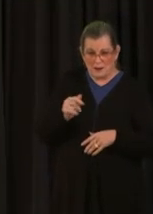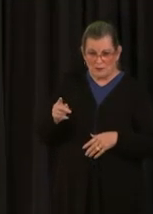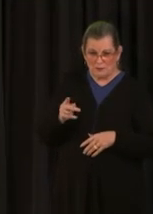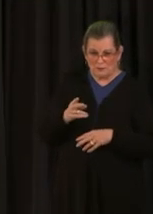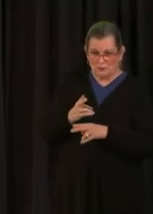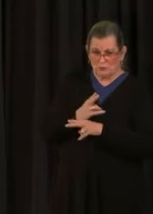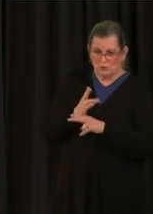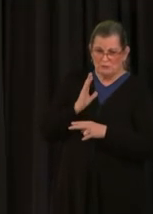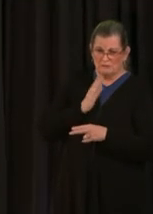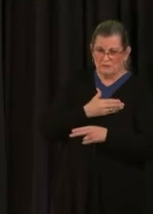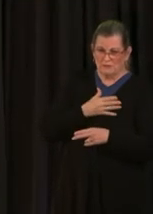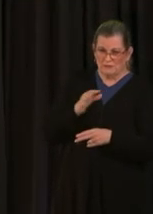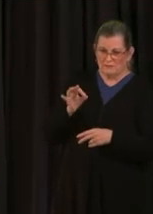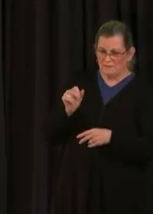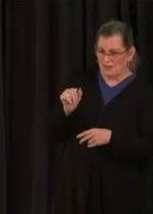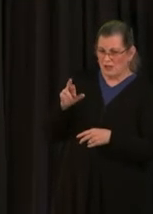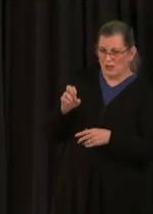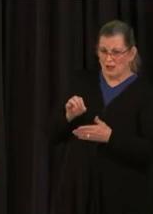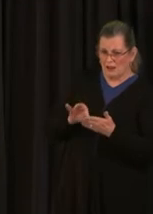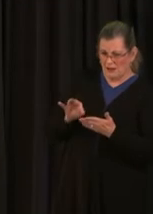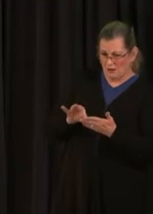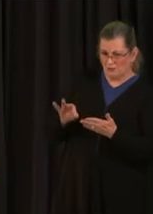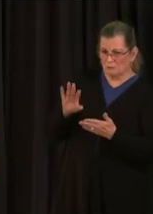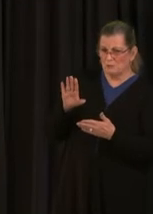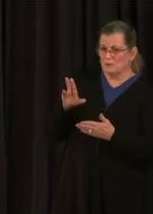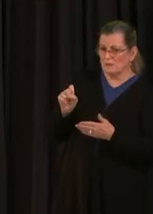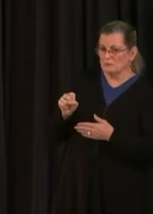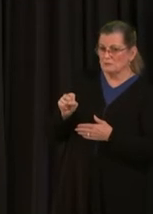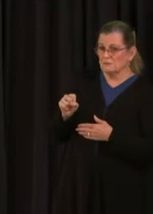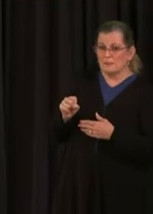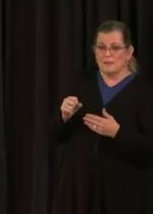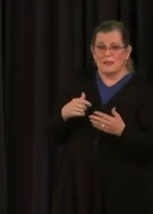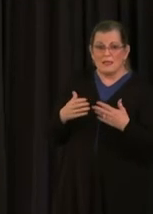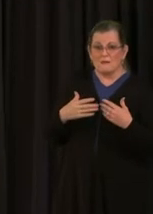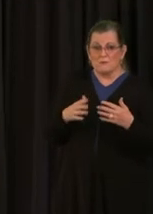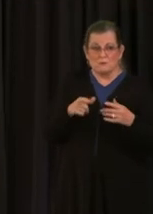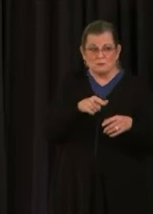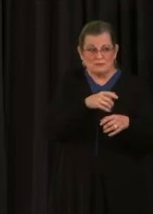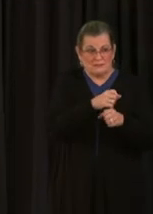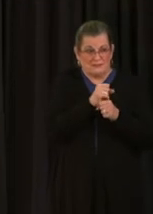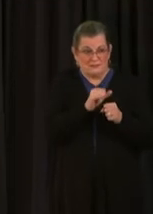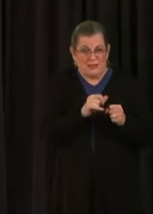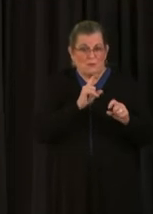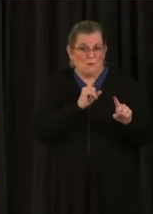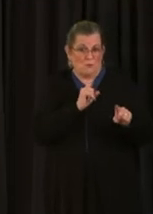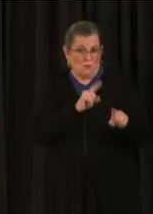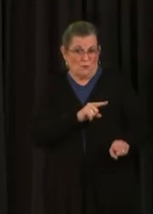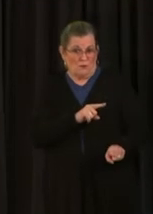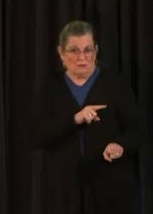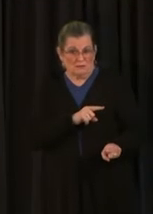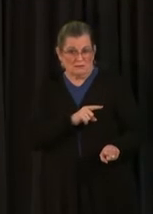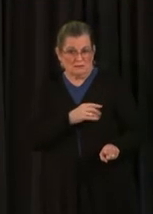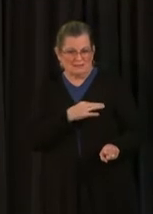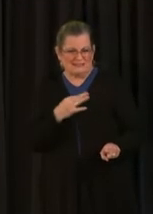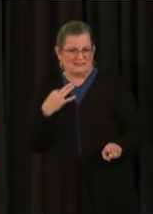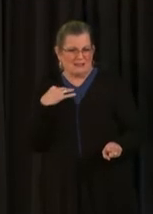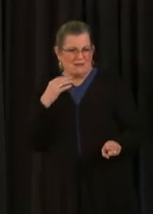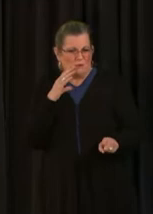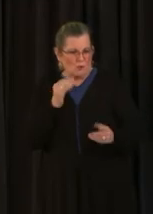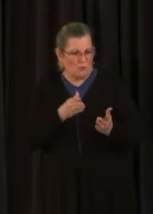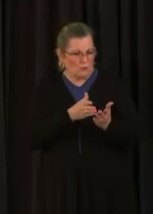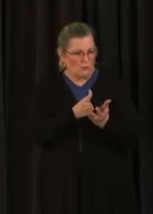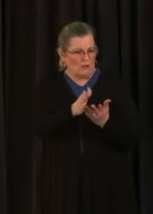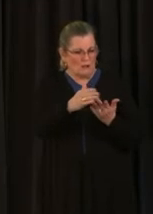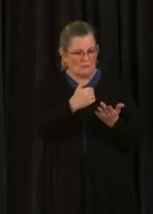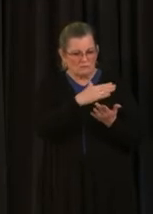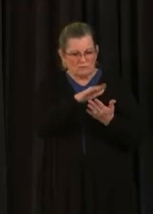who displayed some type of COVID symptoms or a report of an individual who was ill, we have the capacity